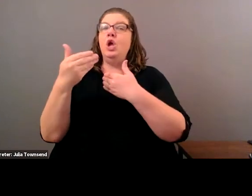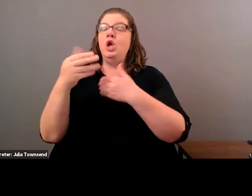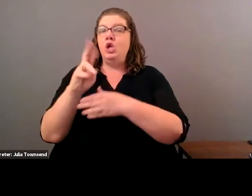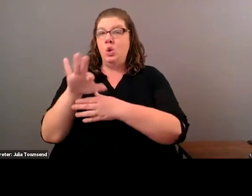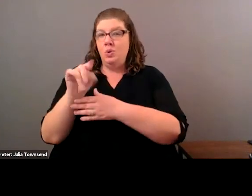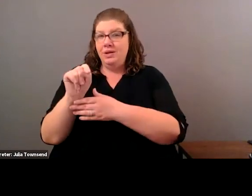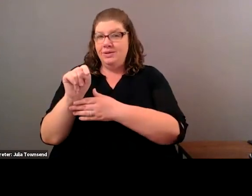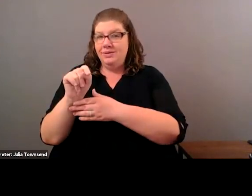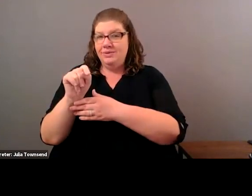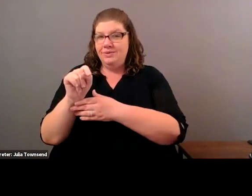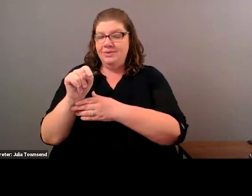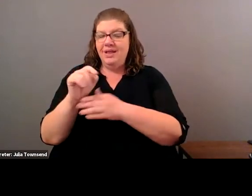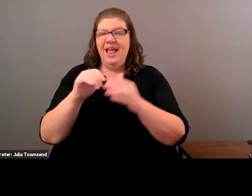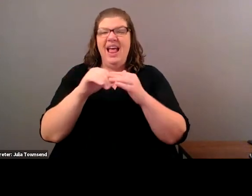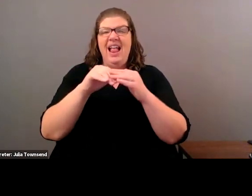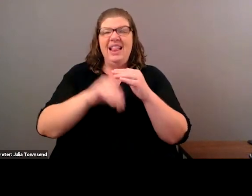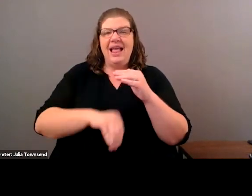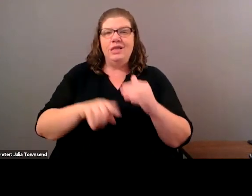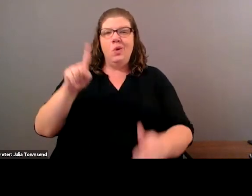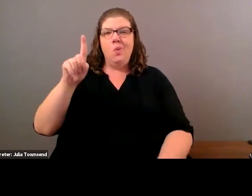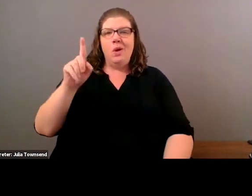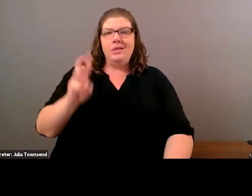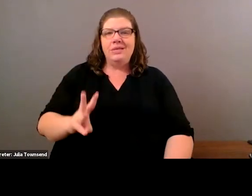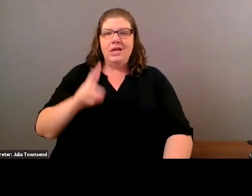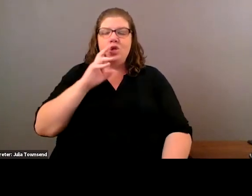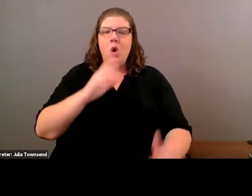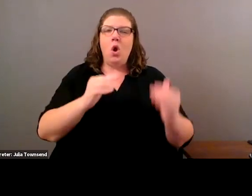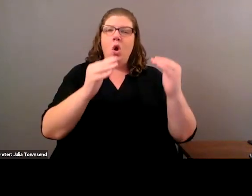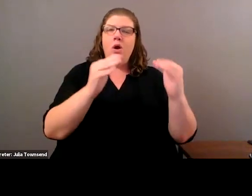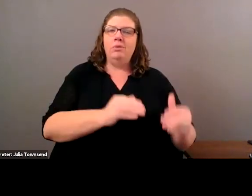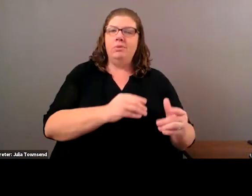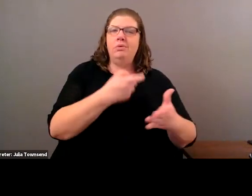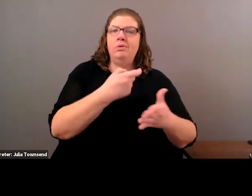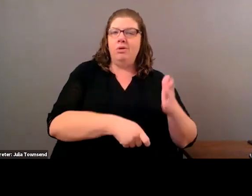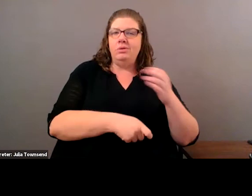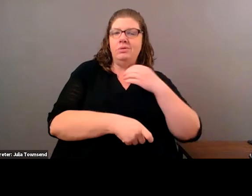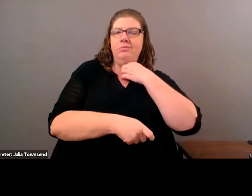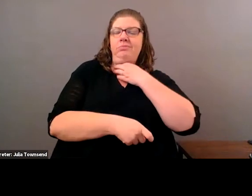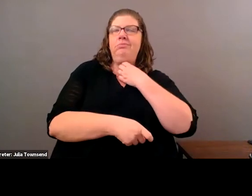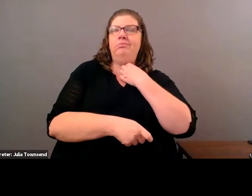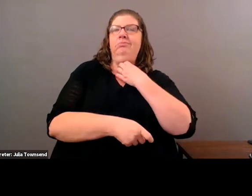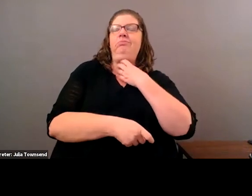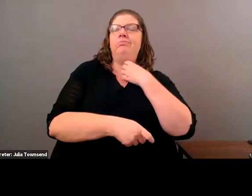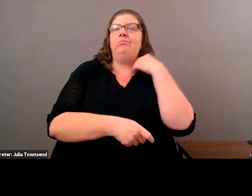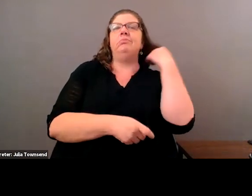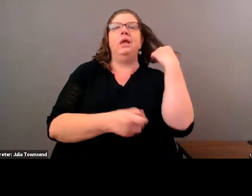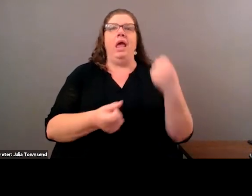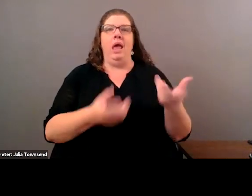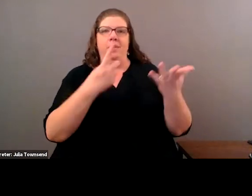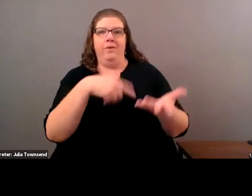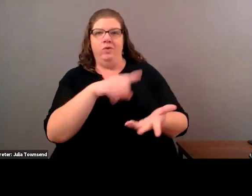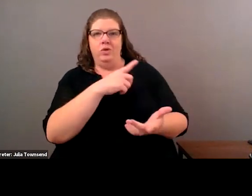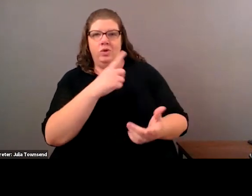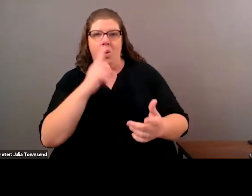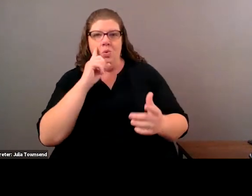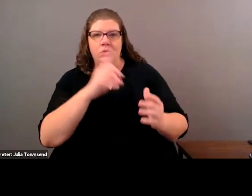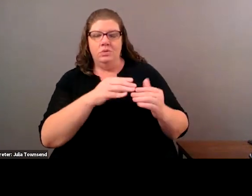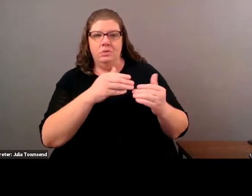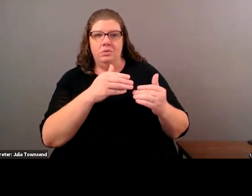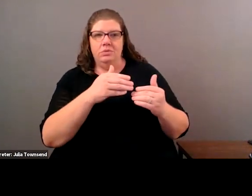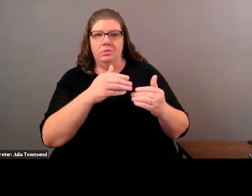Less than 1/6 are affordable. I don't know how many of those residential units would